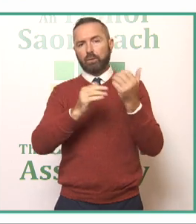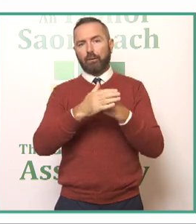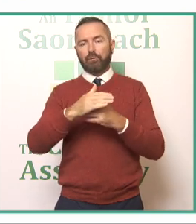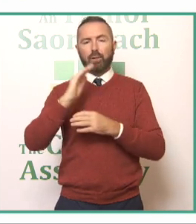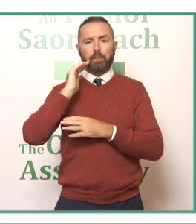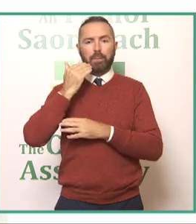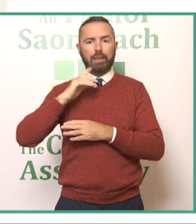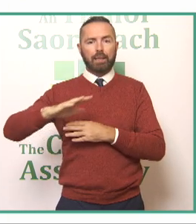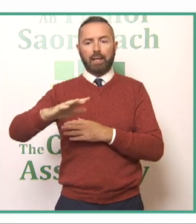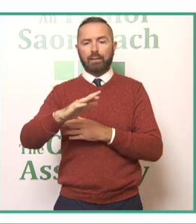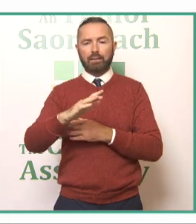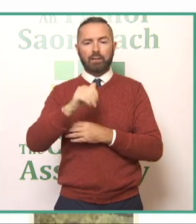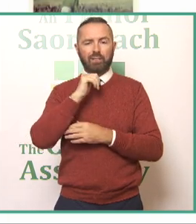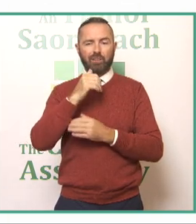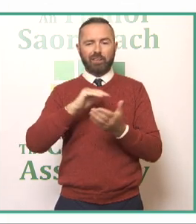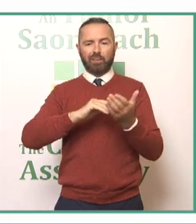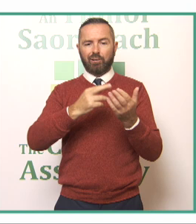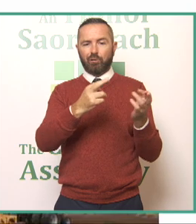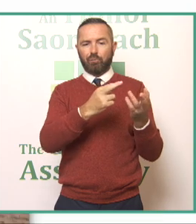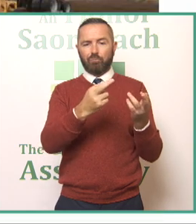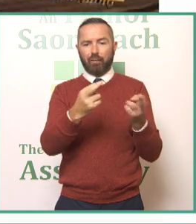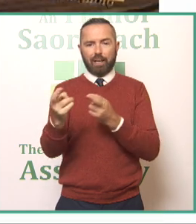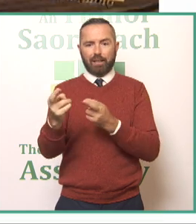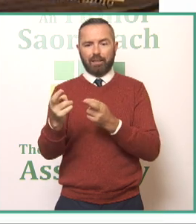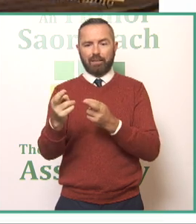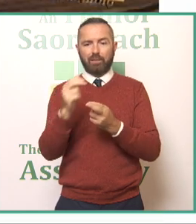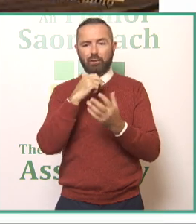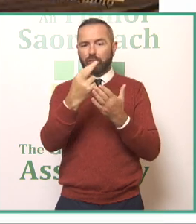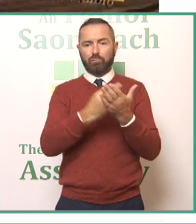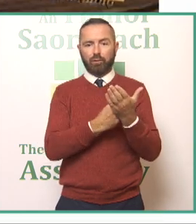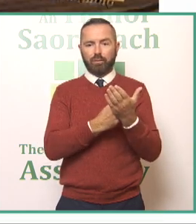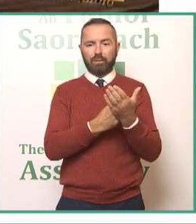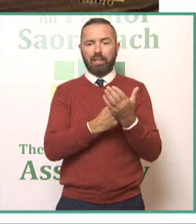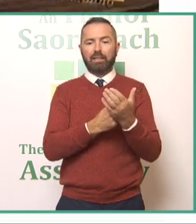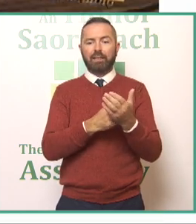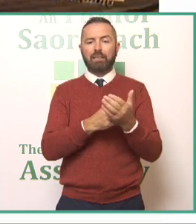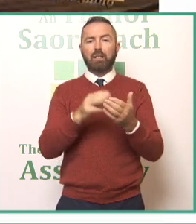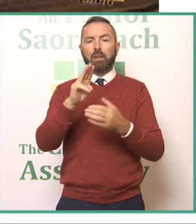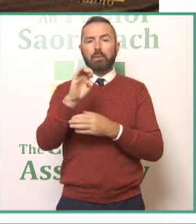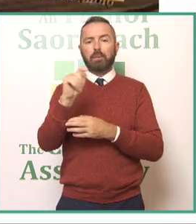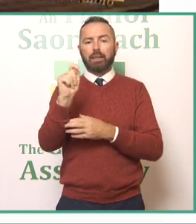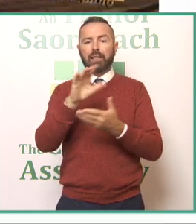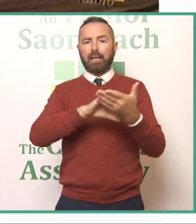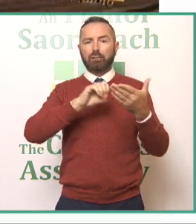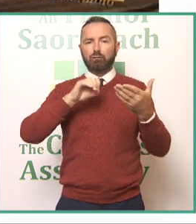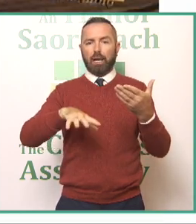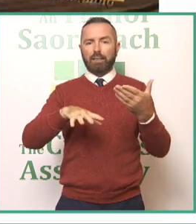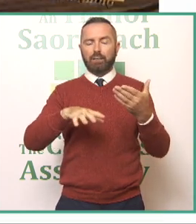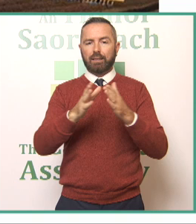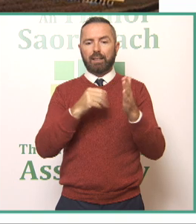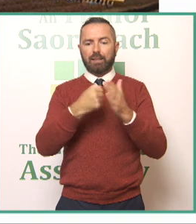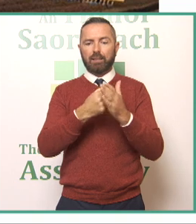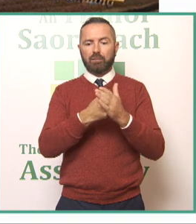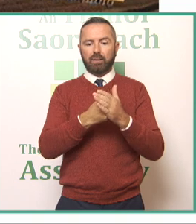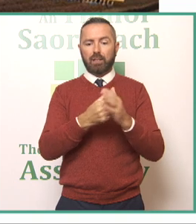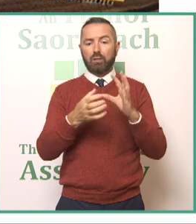peatland, very unregulated, and that's the peat extraction industry and domestic peat extraction